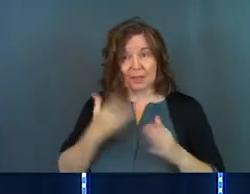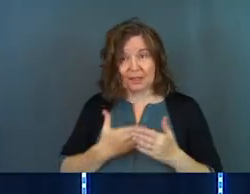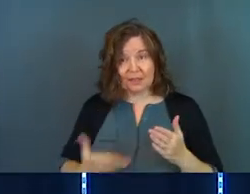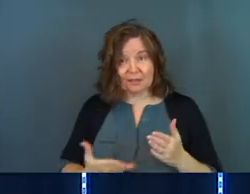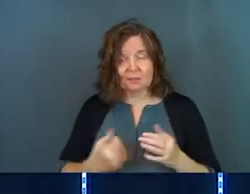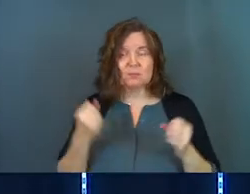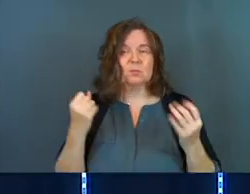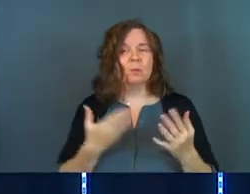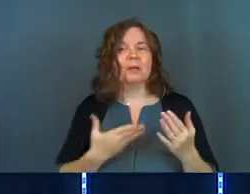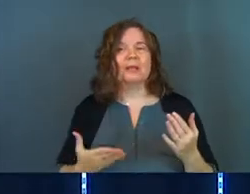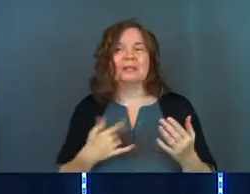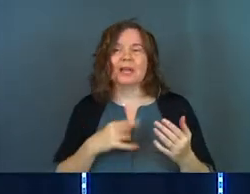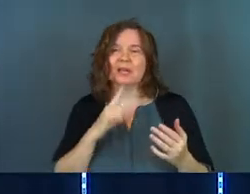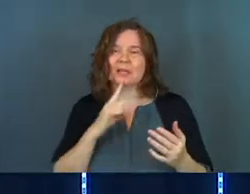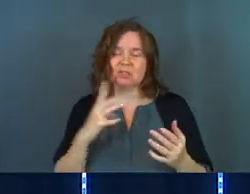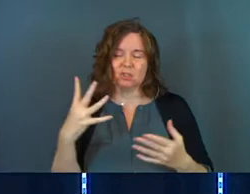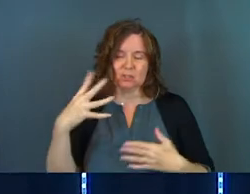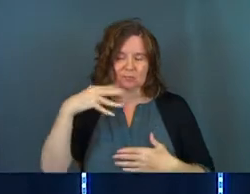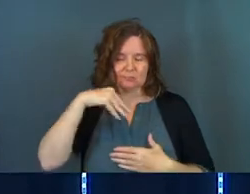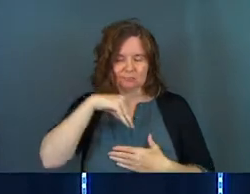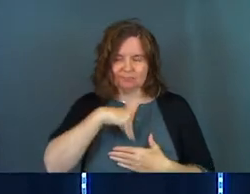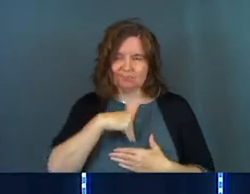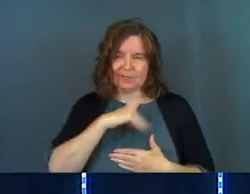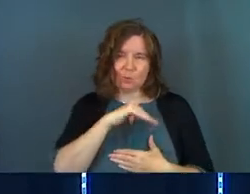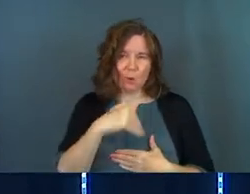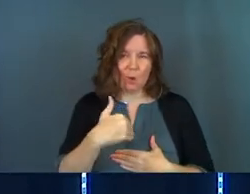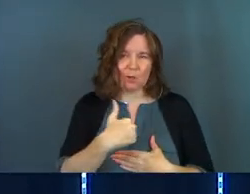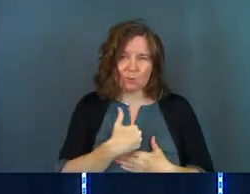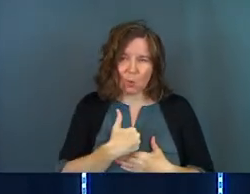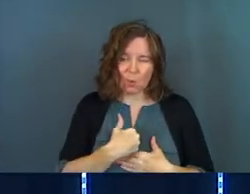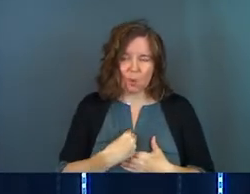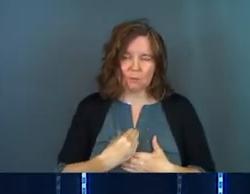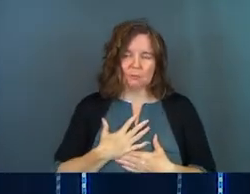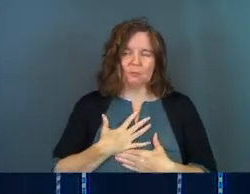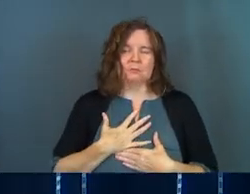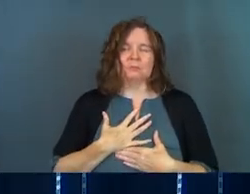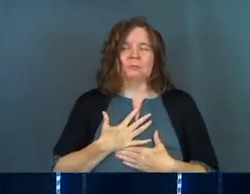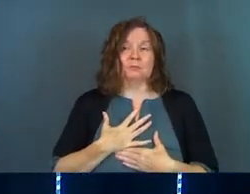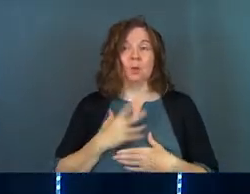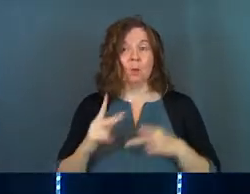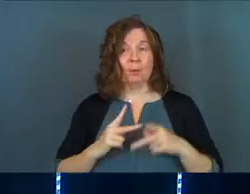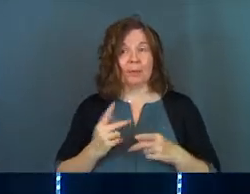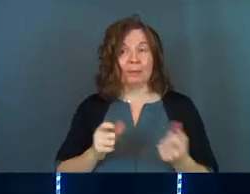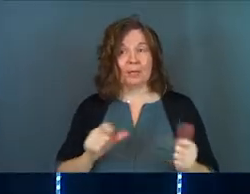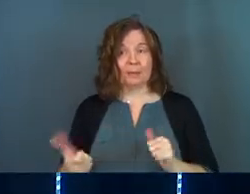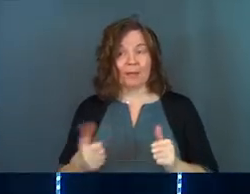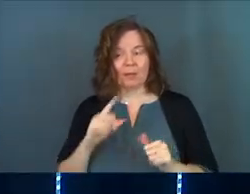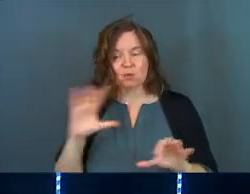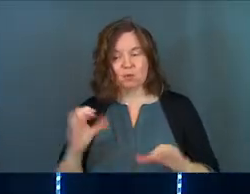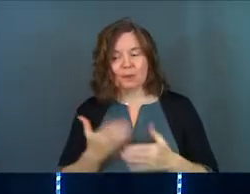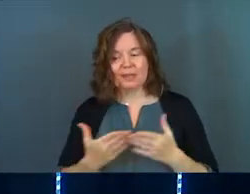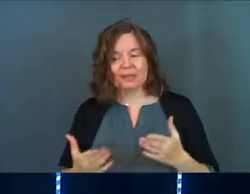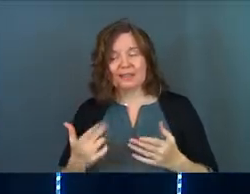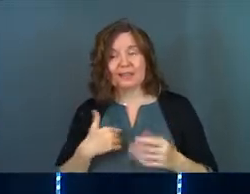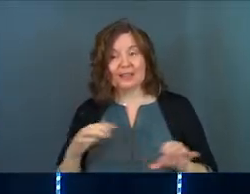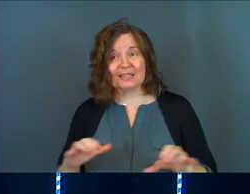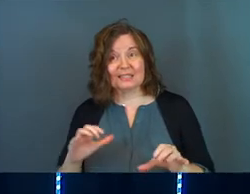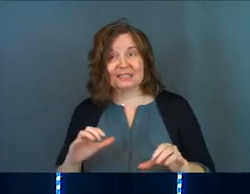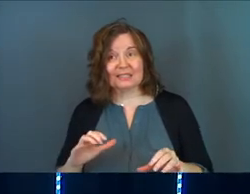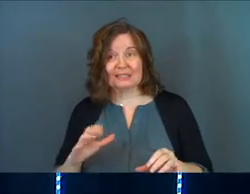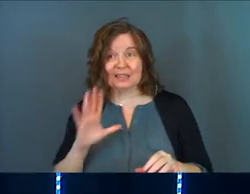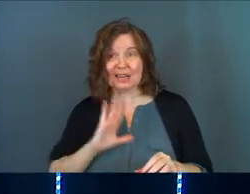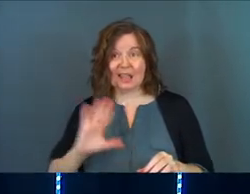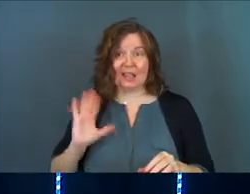I mean, there's so many things that it reaches down right into our soul about, because it's like when people get baptized, they're doing the thing that they did